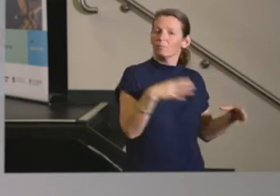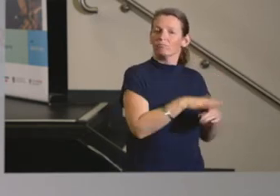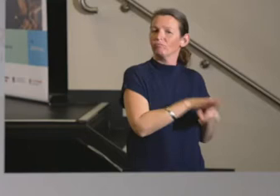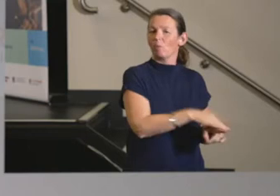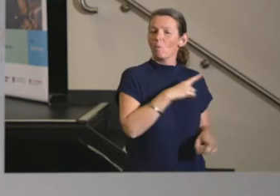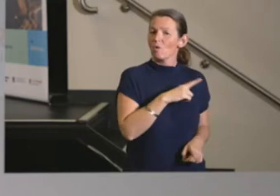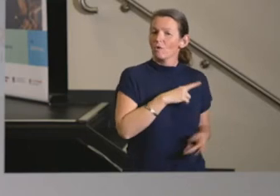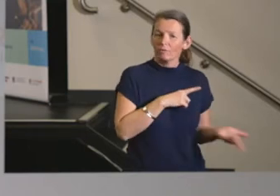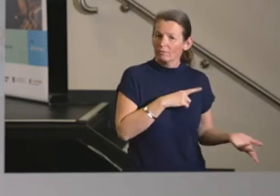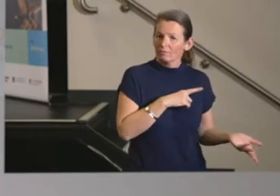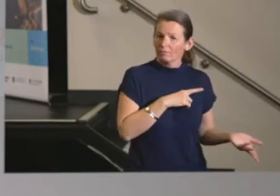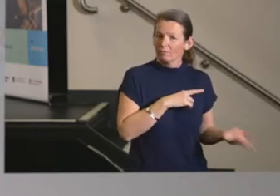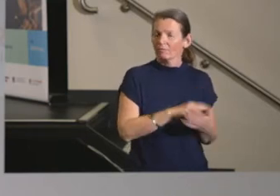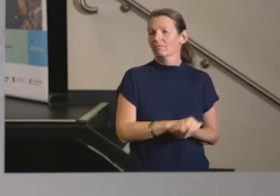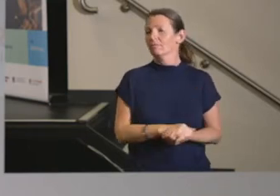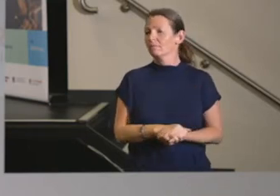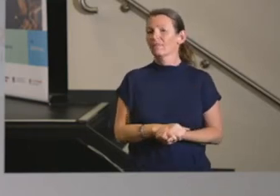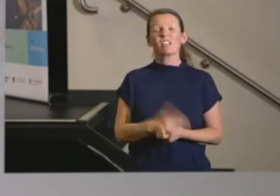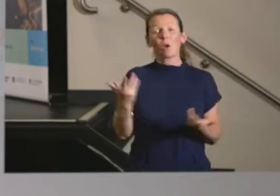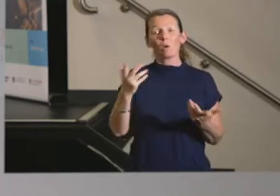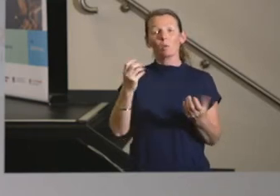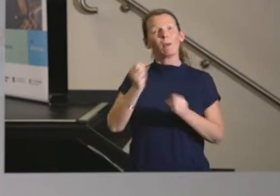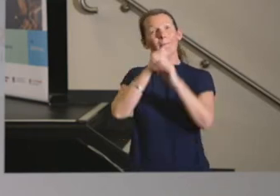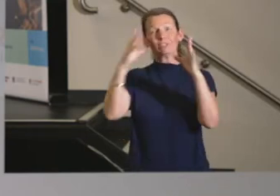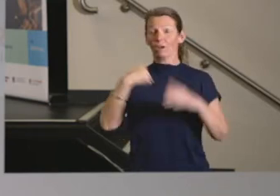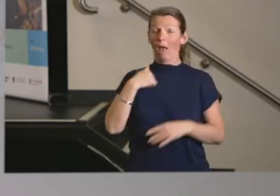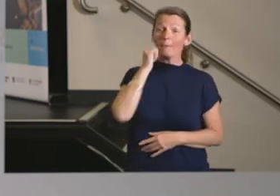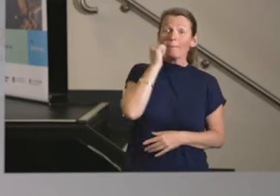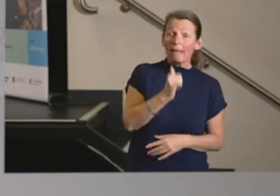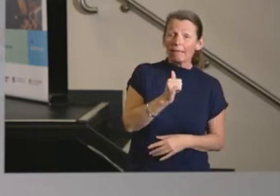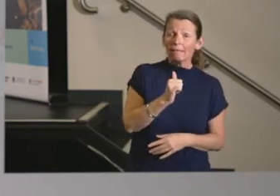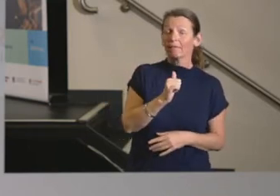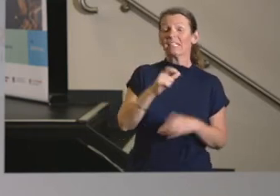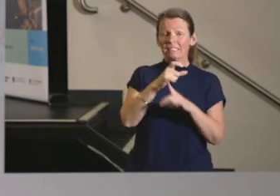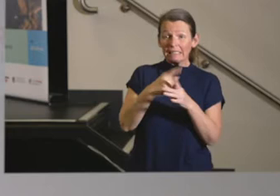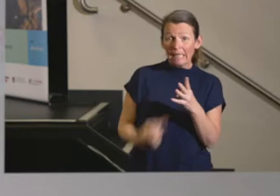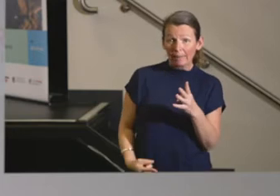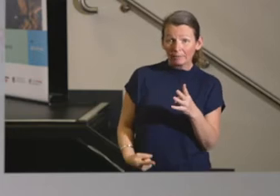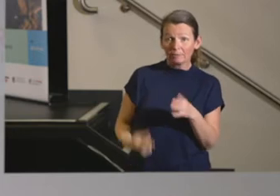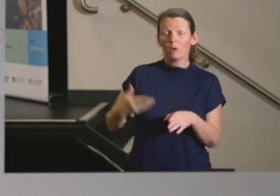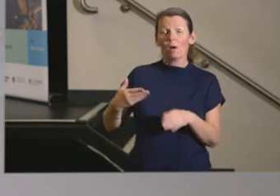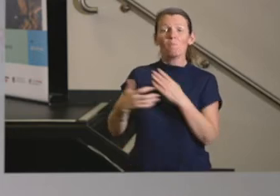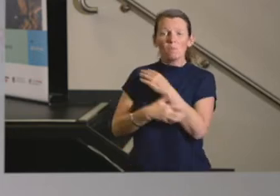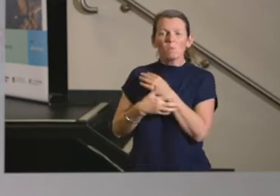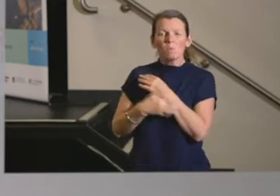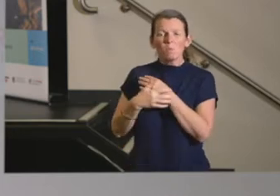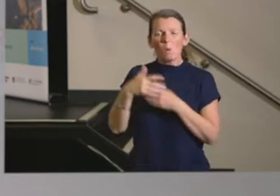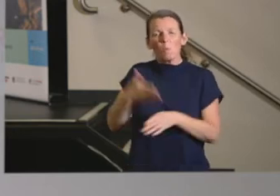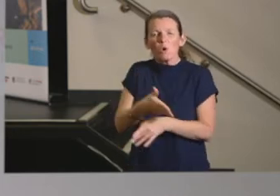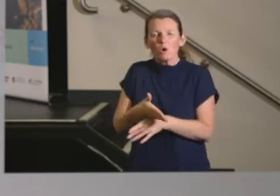So if let's imagine I'm a black, disabled, working class lesbian. That in itself